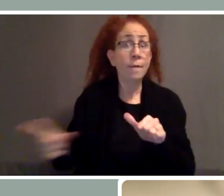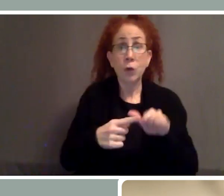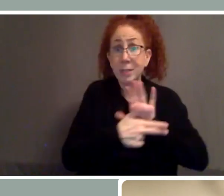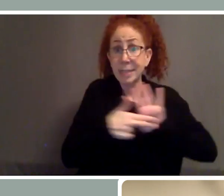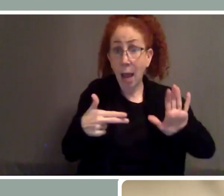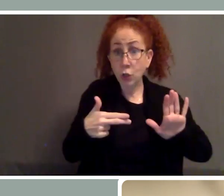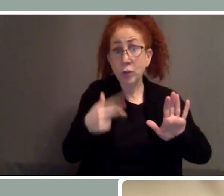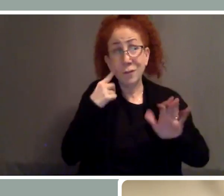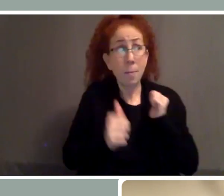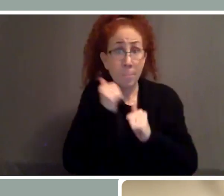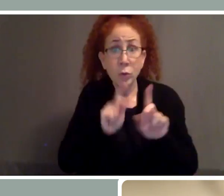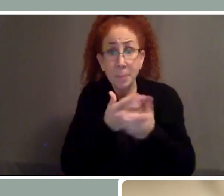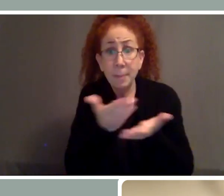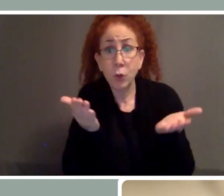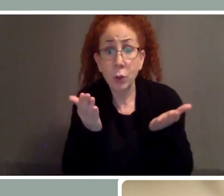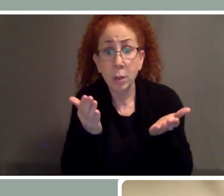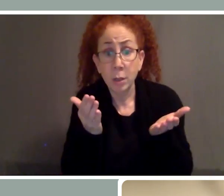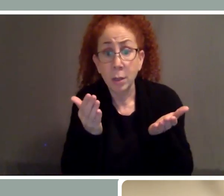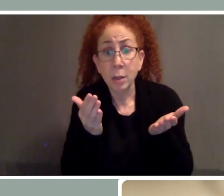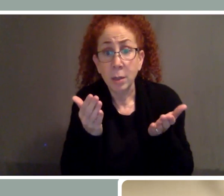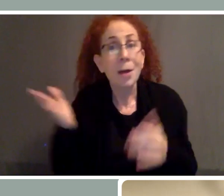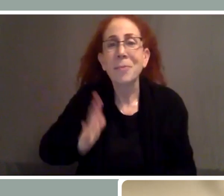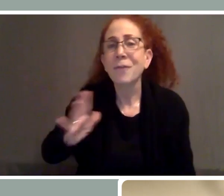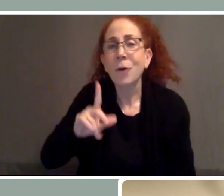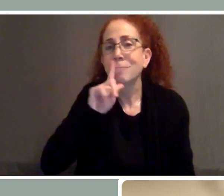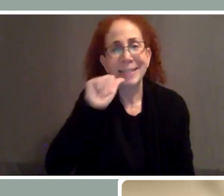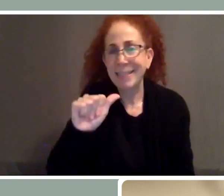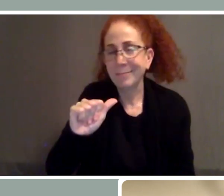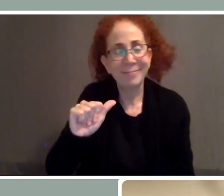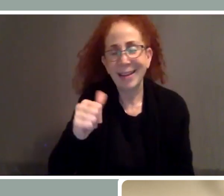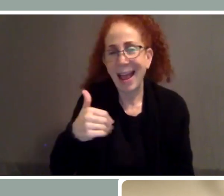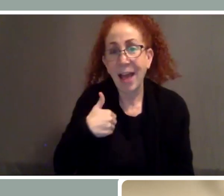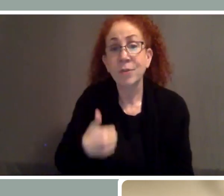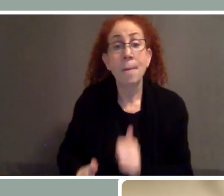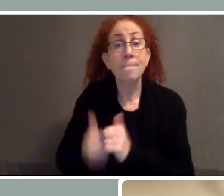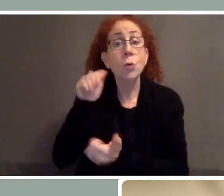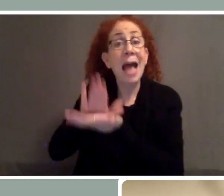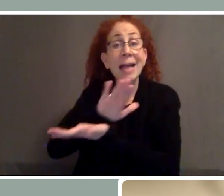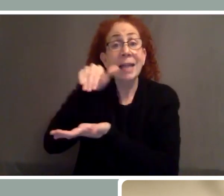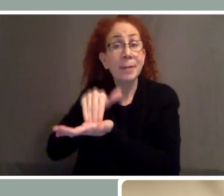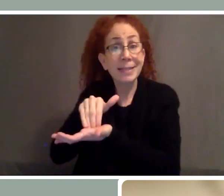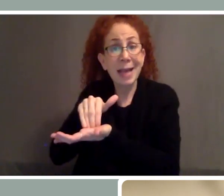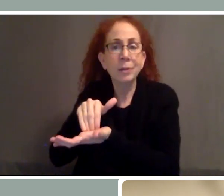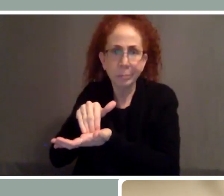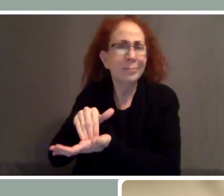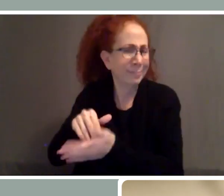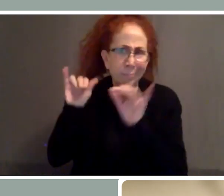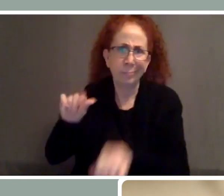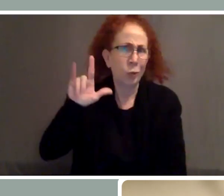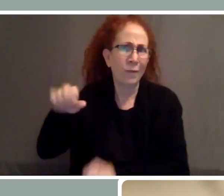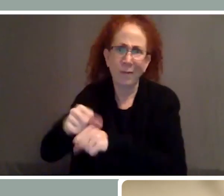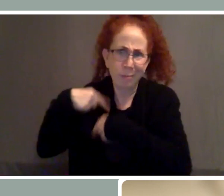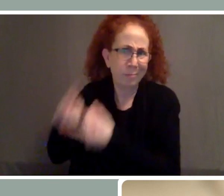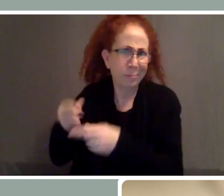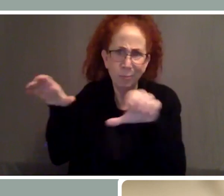the vast majority of people we're doing it. It didn't used to be universally done. I'll tell you, at most academic centers, we've been doing it for 25 years or more.